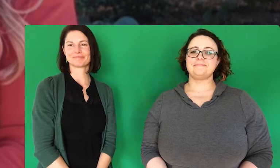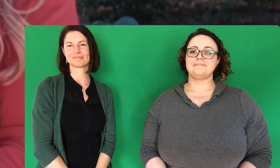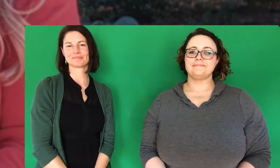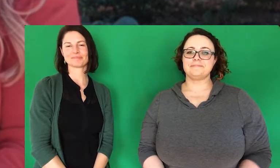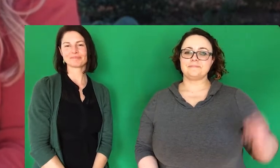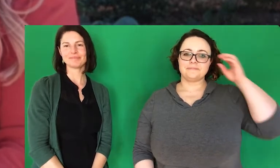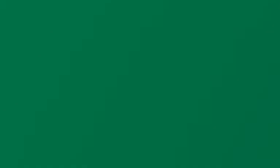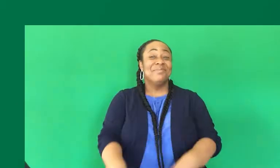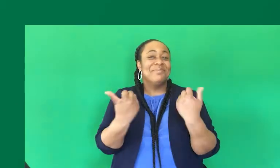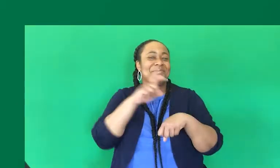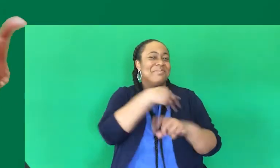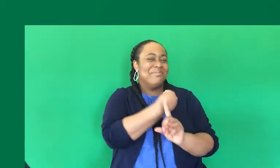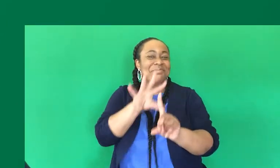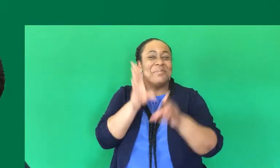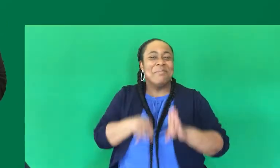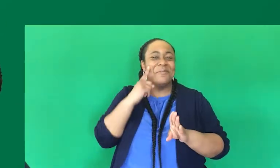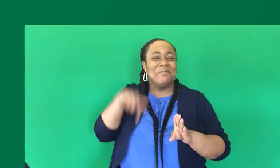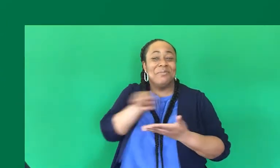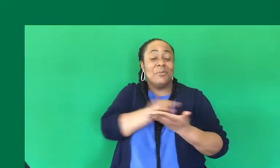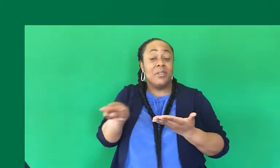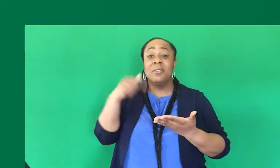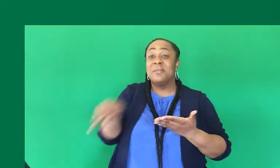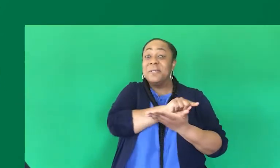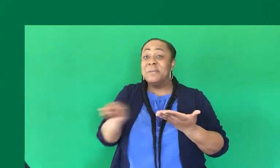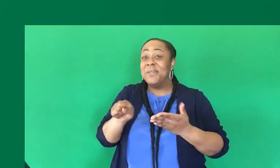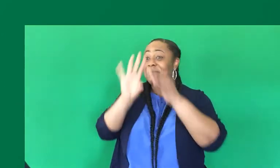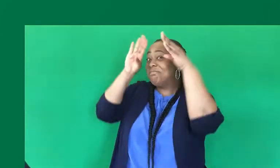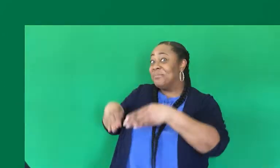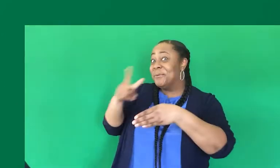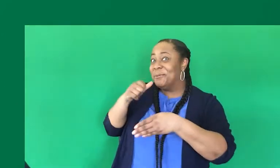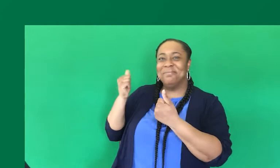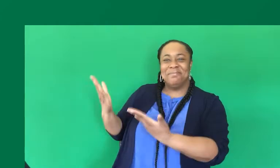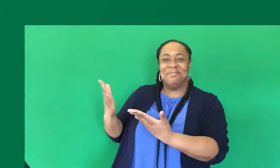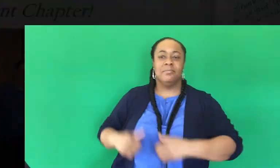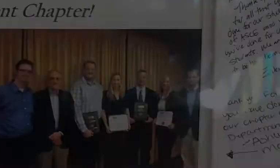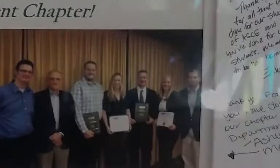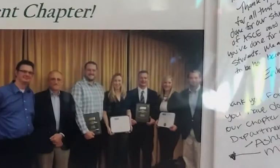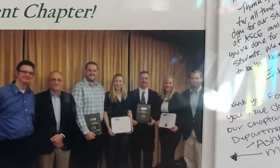you. It's now time for our Person of the Week. This week's segment will feature